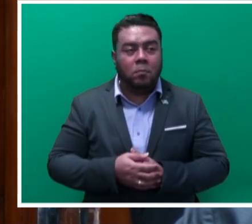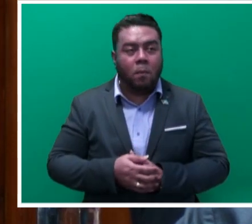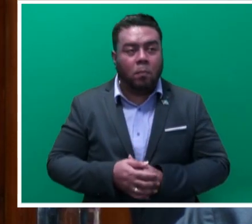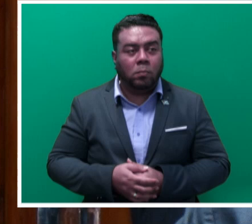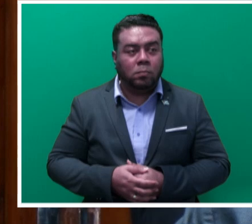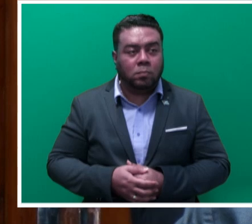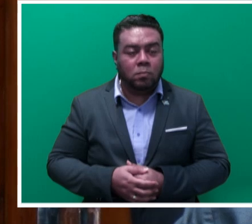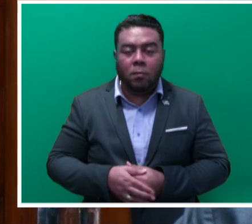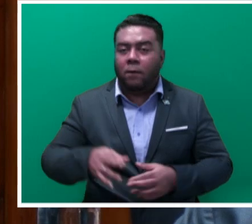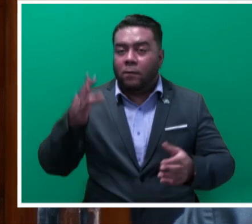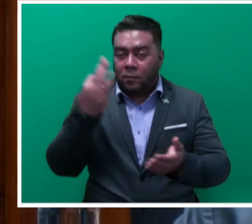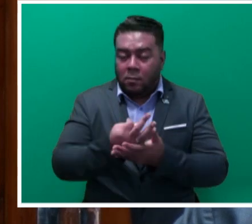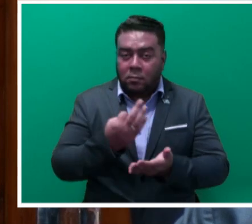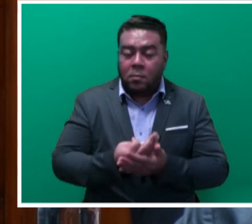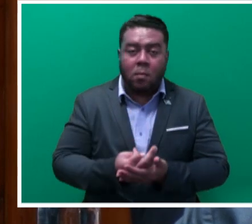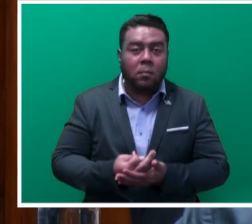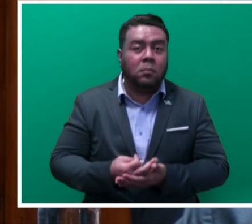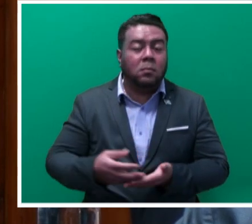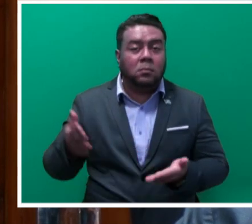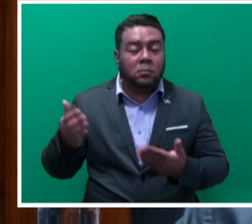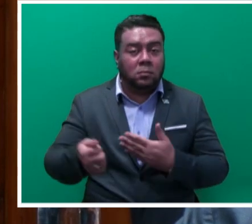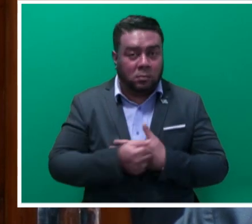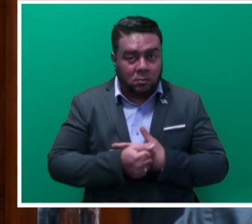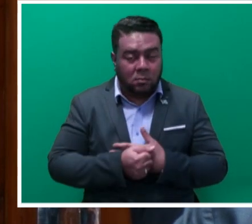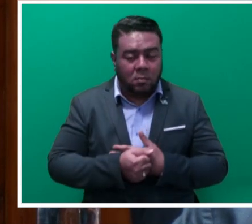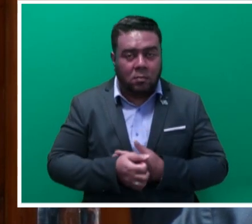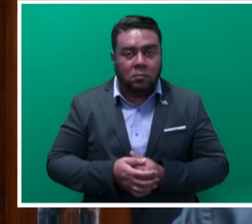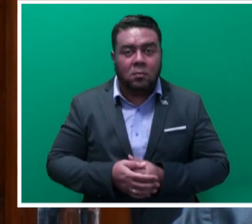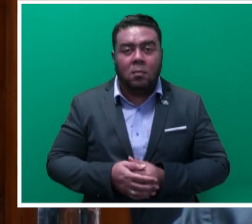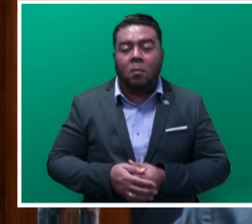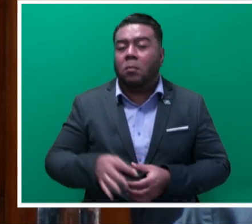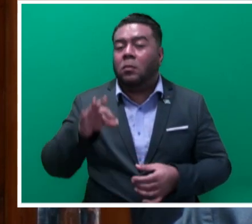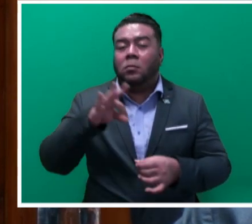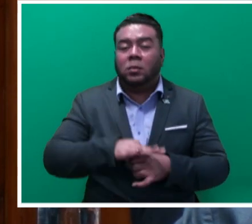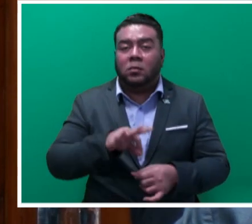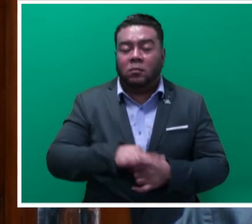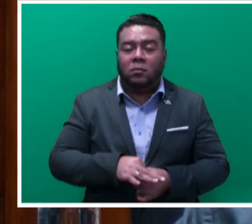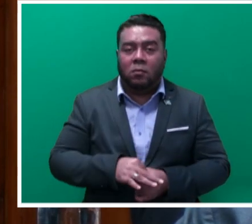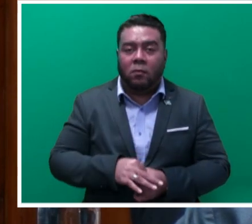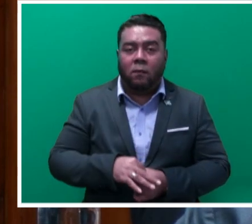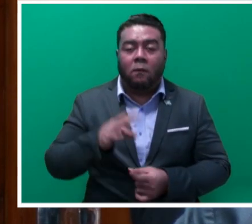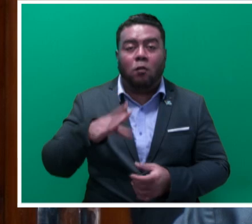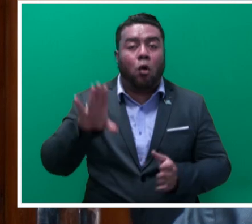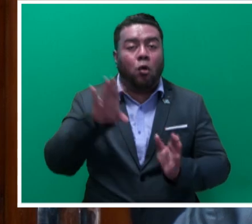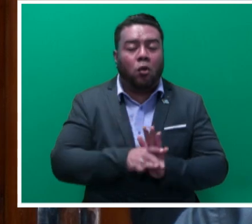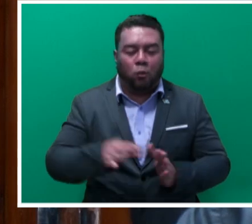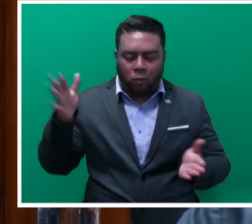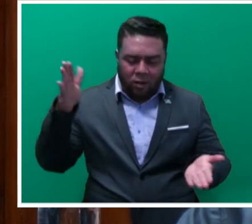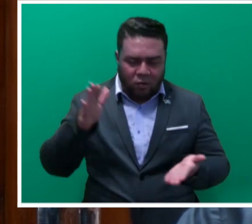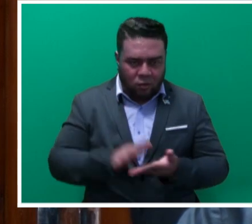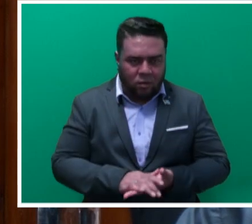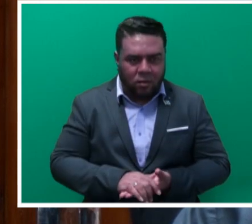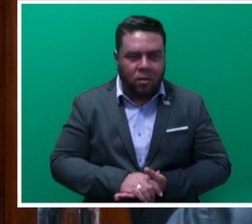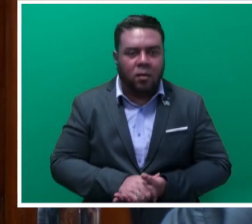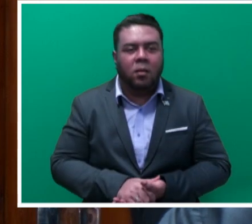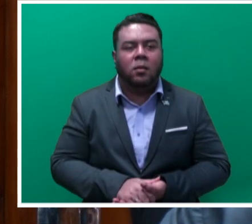While the financial savings achieved through the Fiji Airways are significant, the benefits extend far beyond cost reduction. The Academy